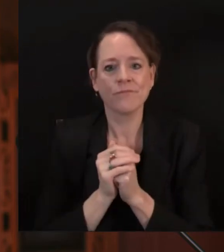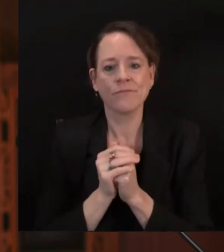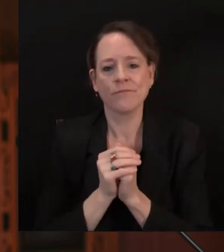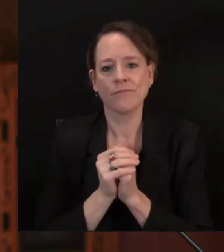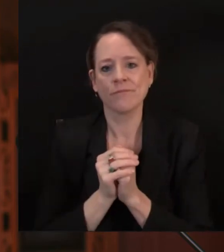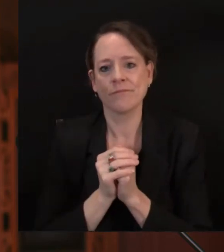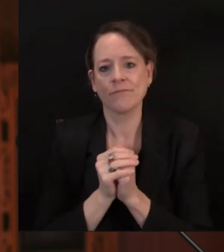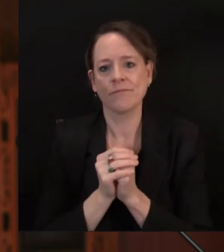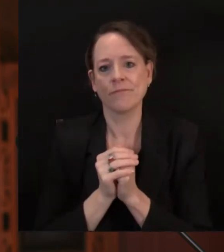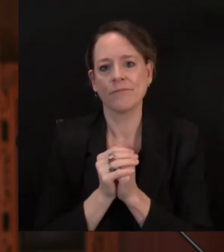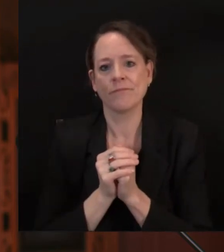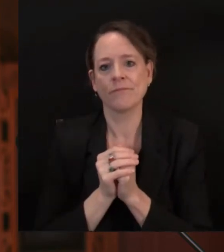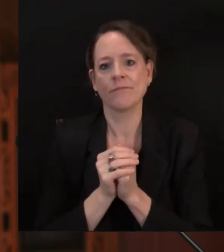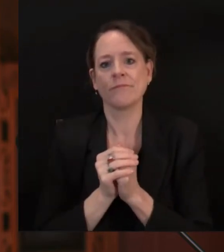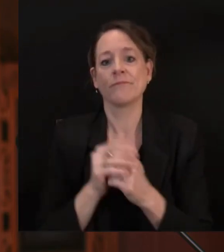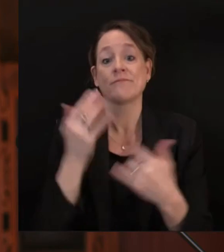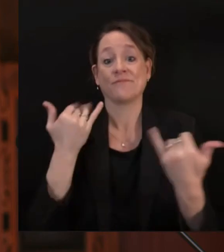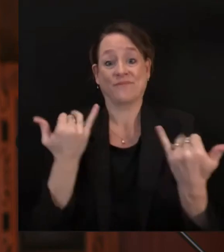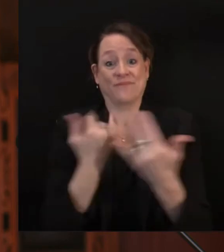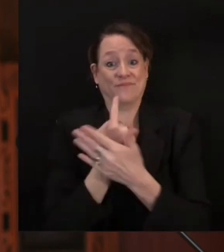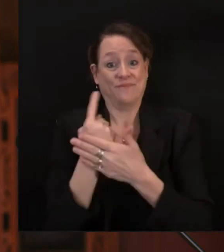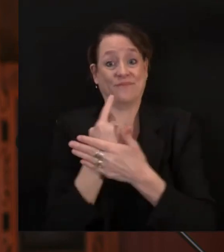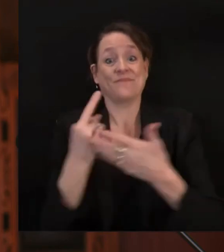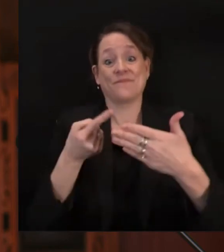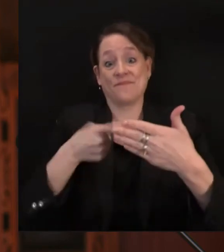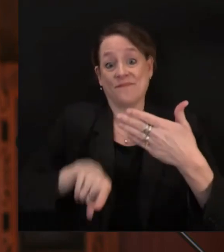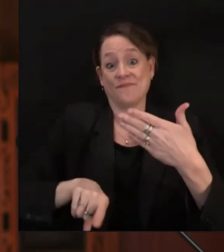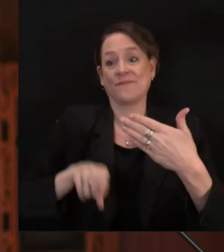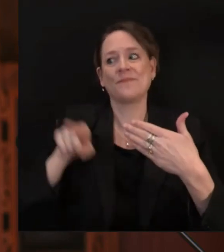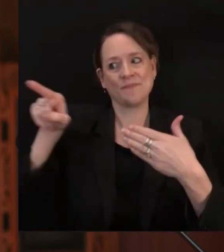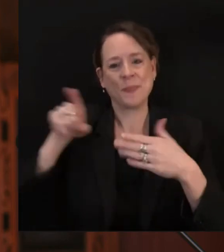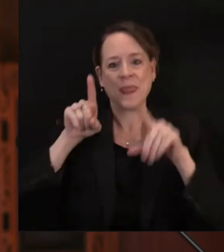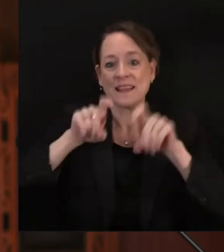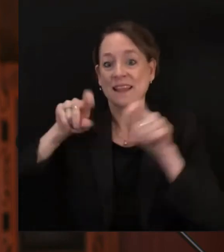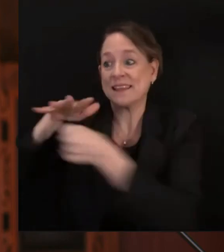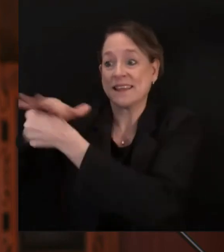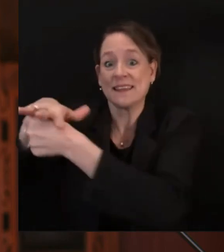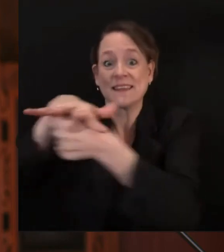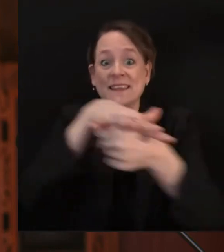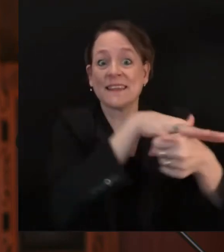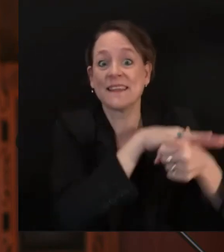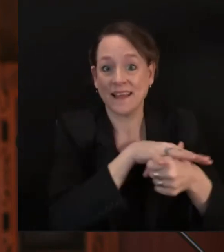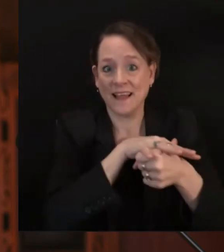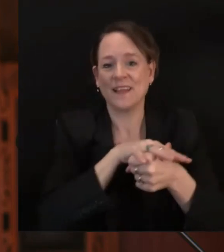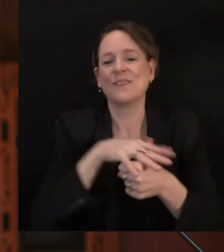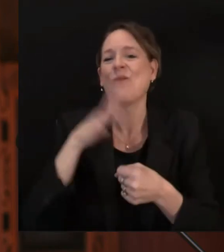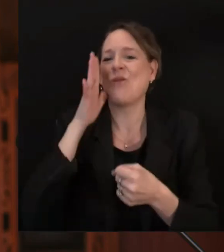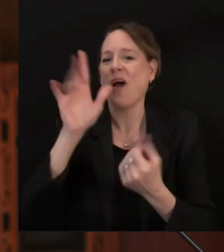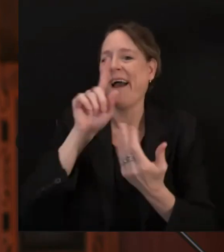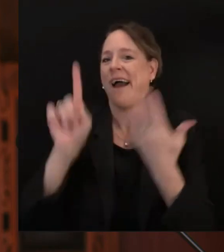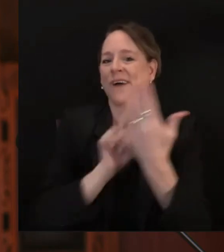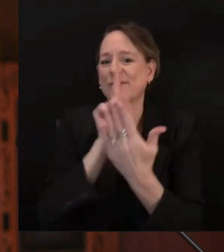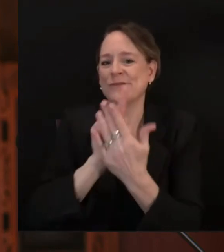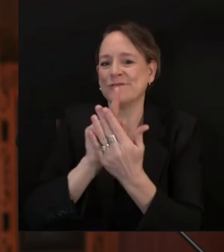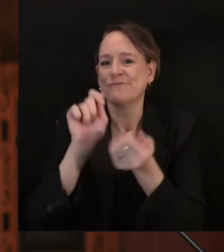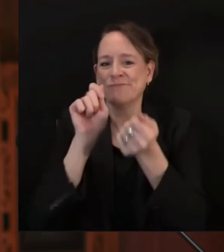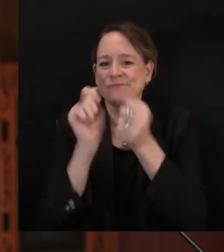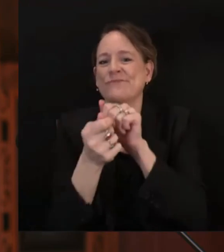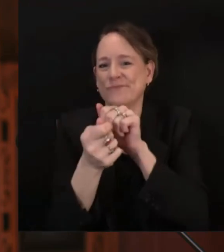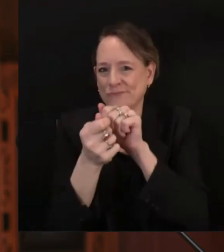before you go. In addition to our testing announcement, and as the Governor mentioned, we're also launching the Wisconsin